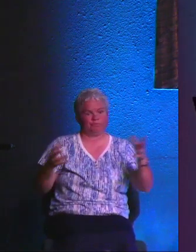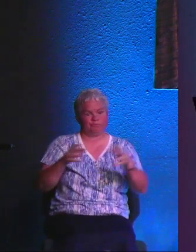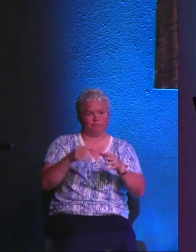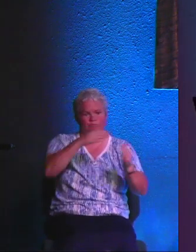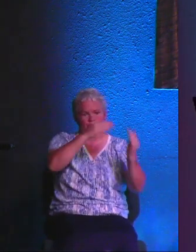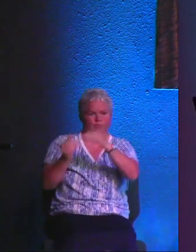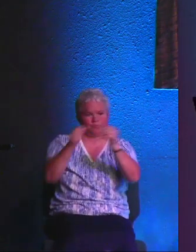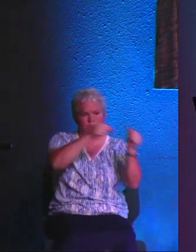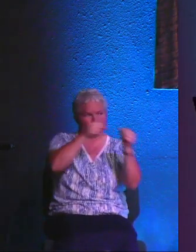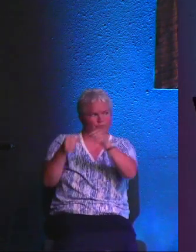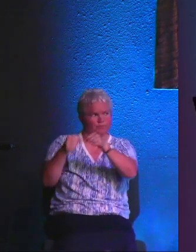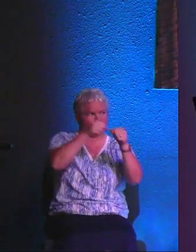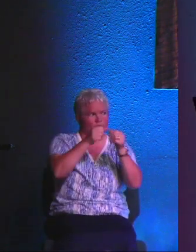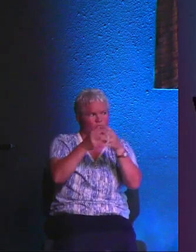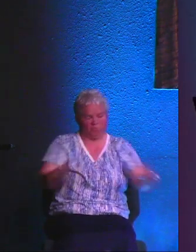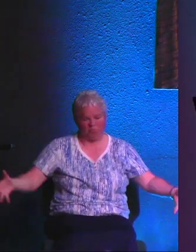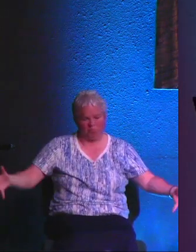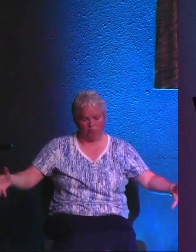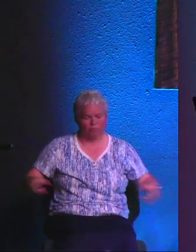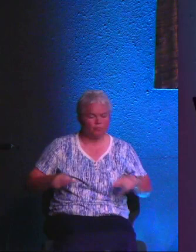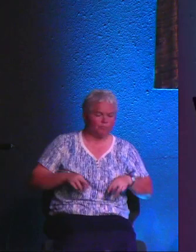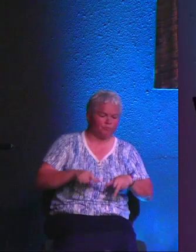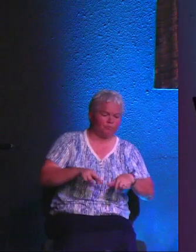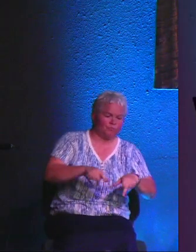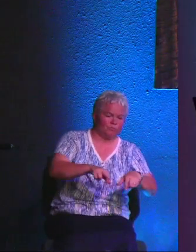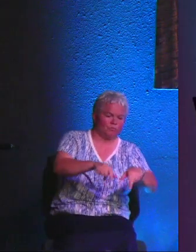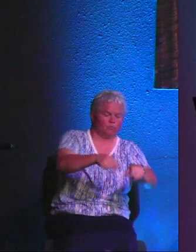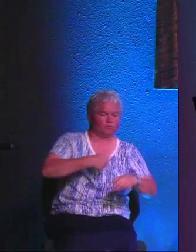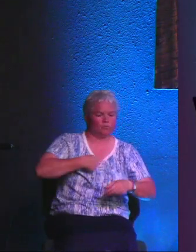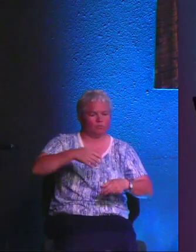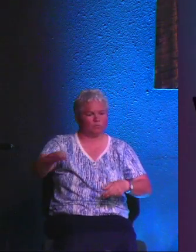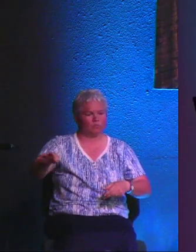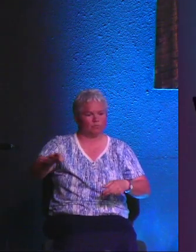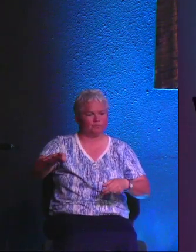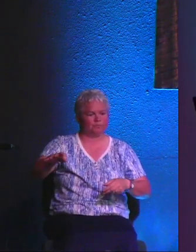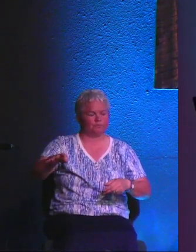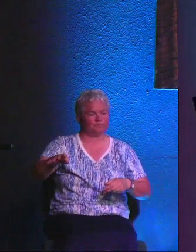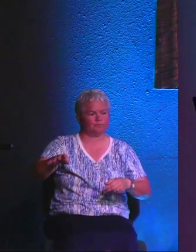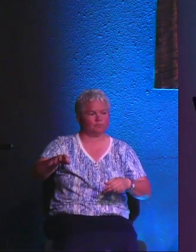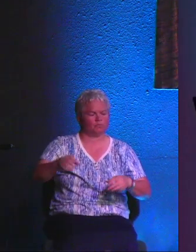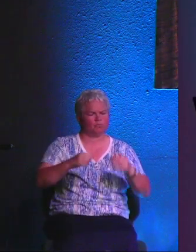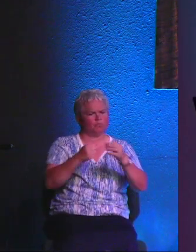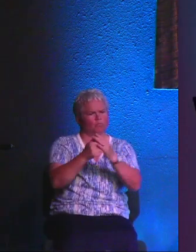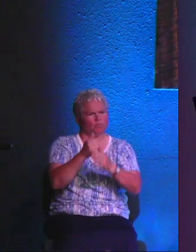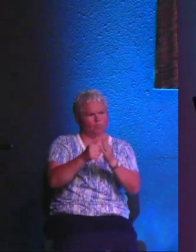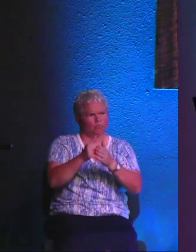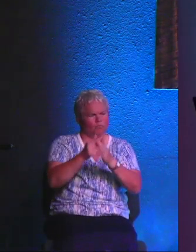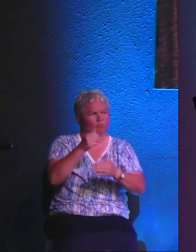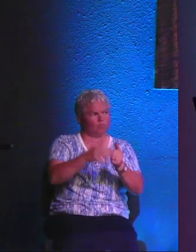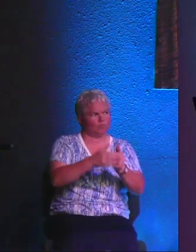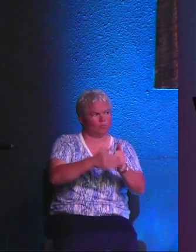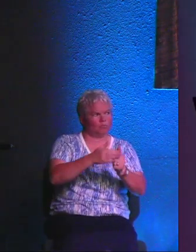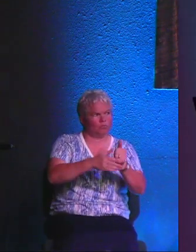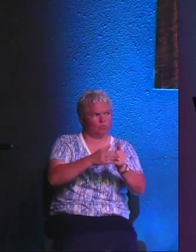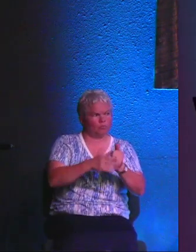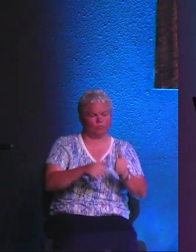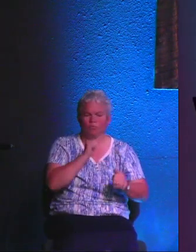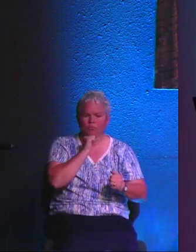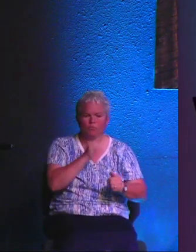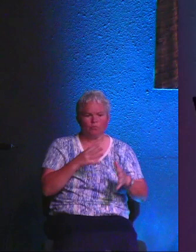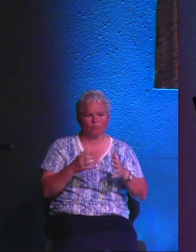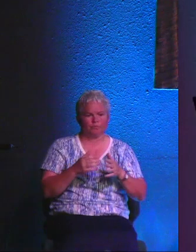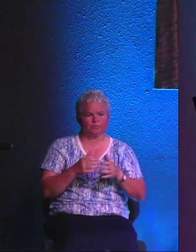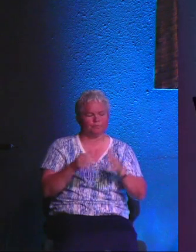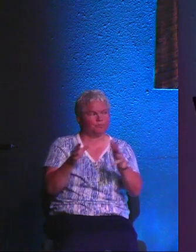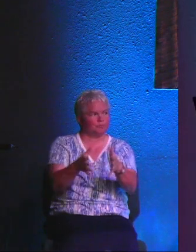my car. I walked away from that accident with only bruised knuckles, even though the airbags didn't